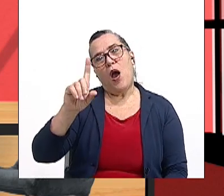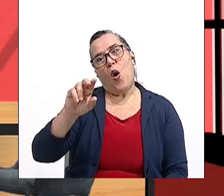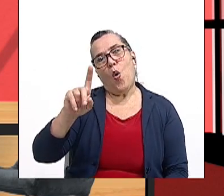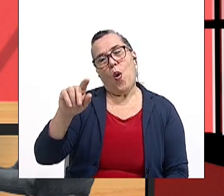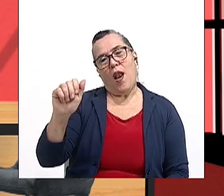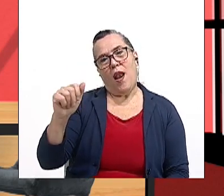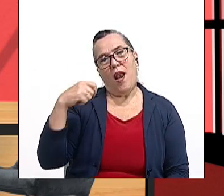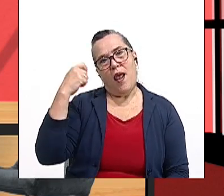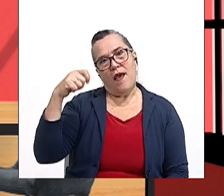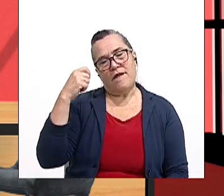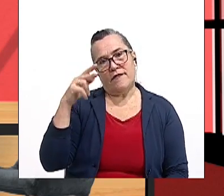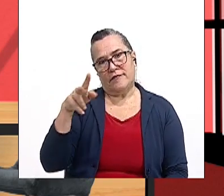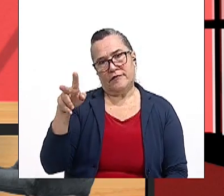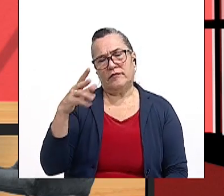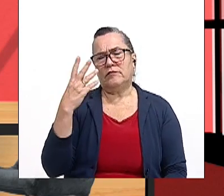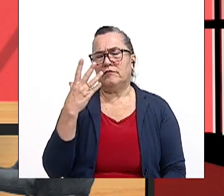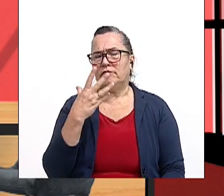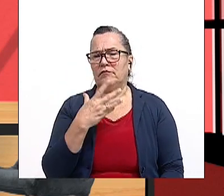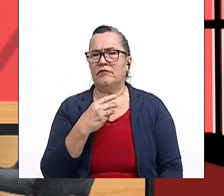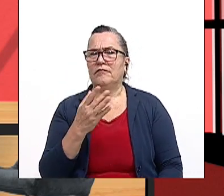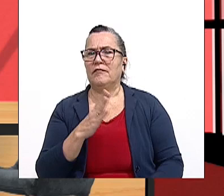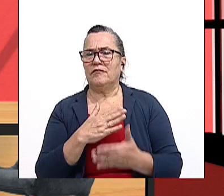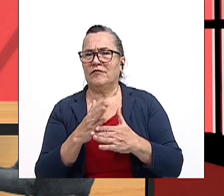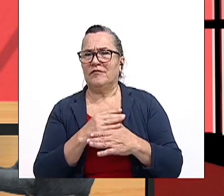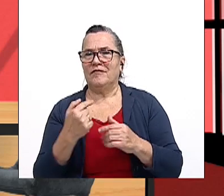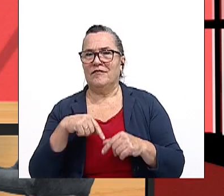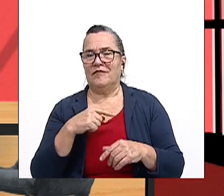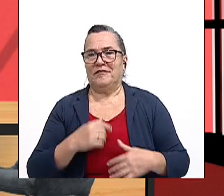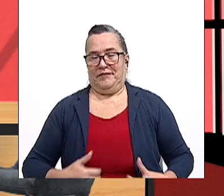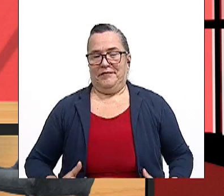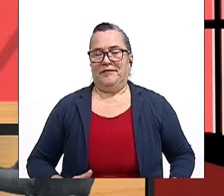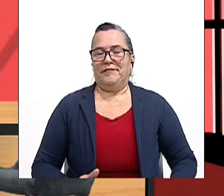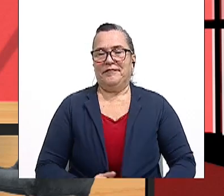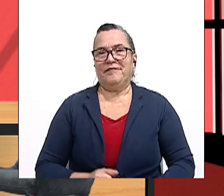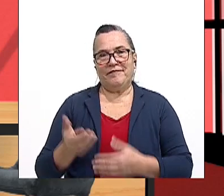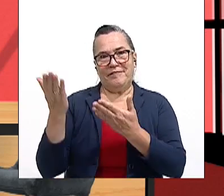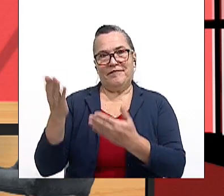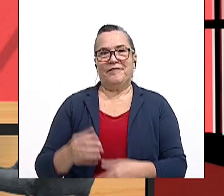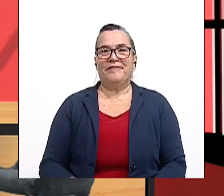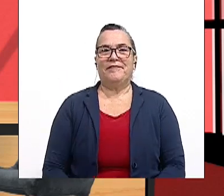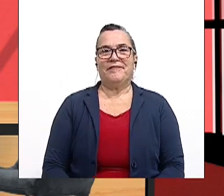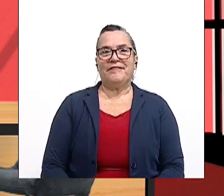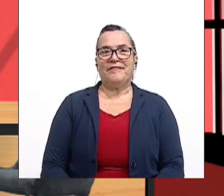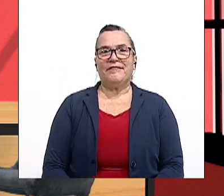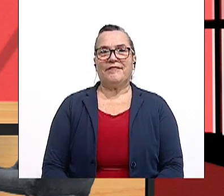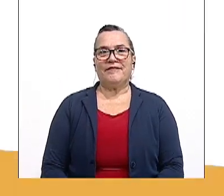has something nice to share with us. Okay, so let's watch to Paola.